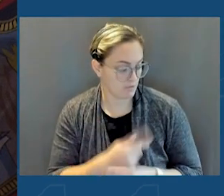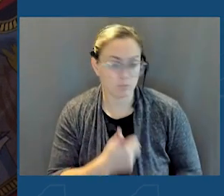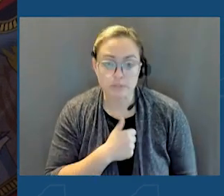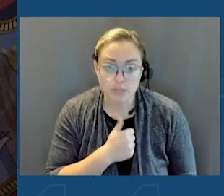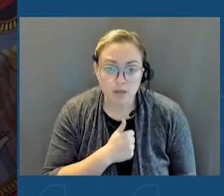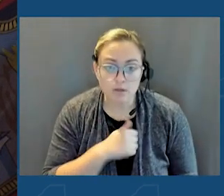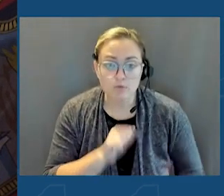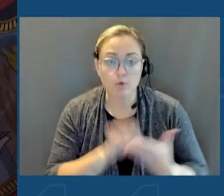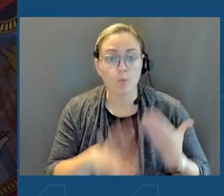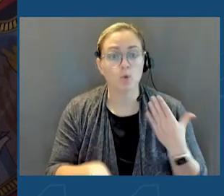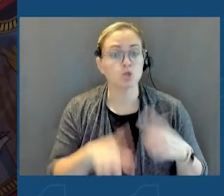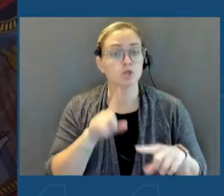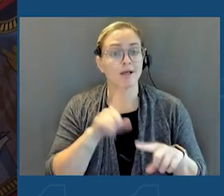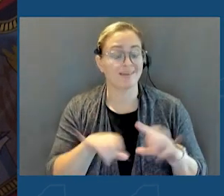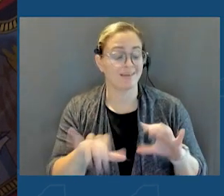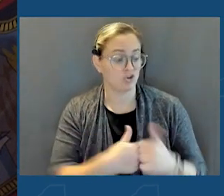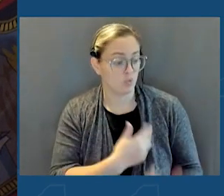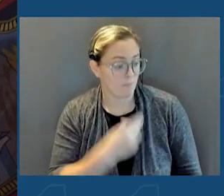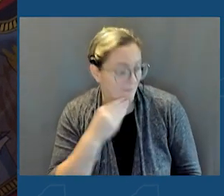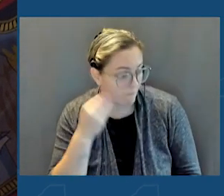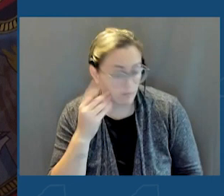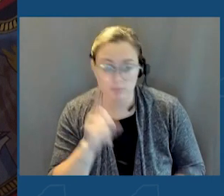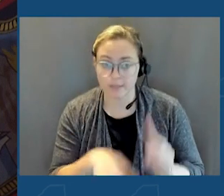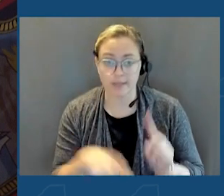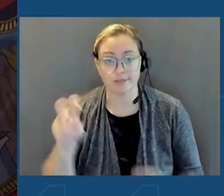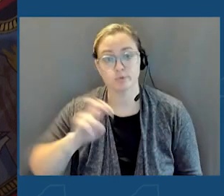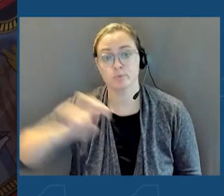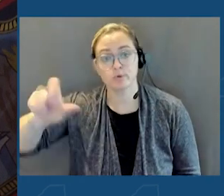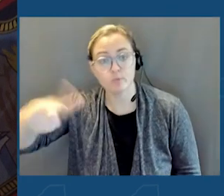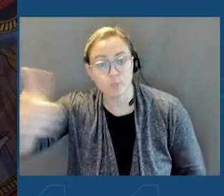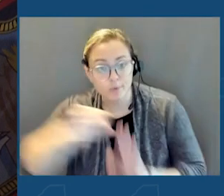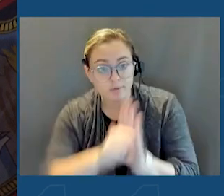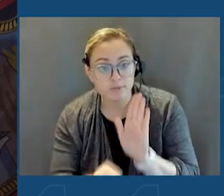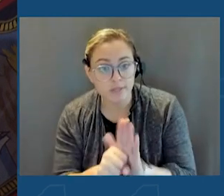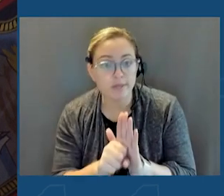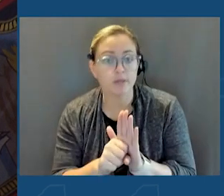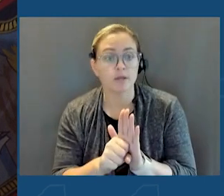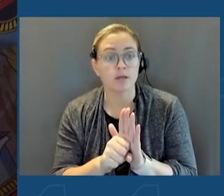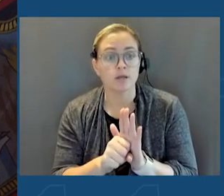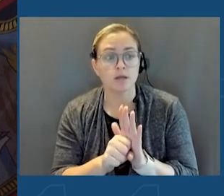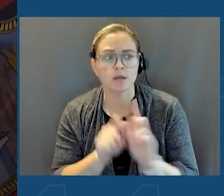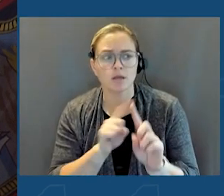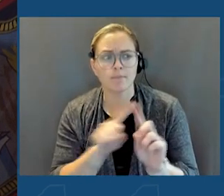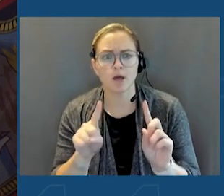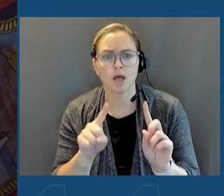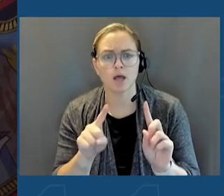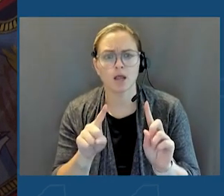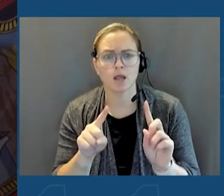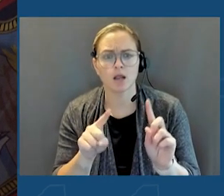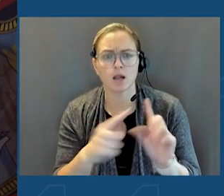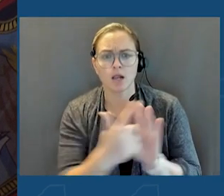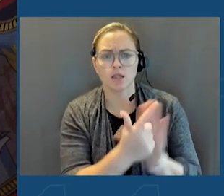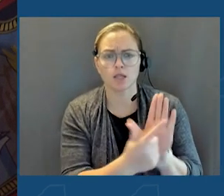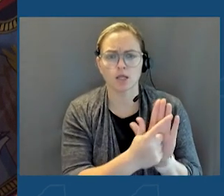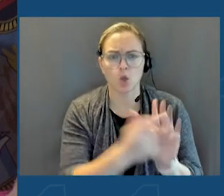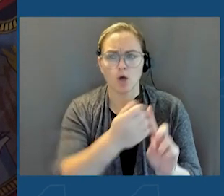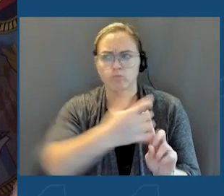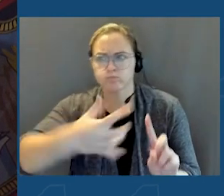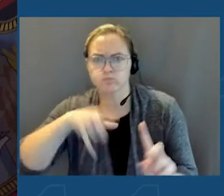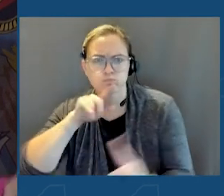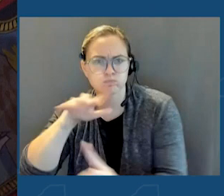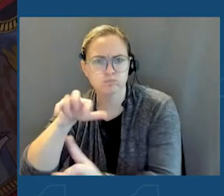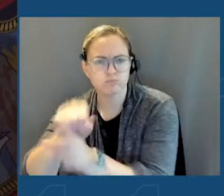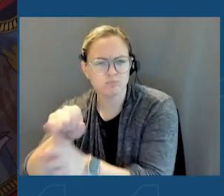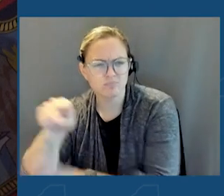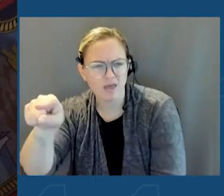can't get it in my state, I'm traveling to other states, and yet the long reach of the law in these states is trying to grab